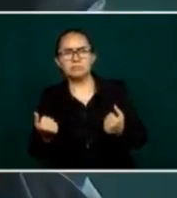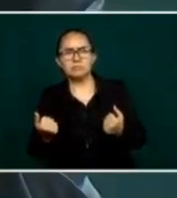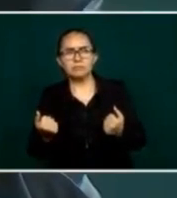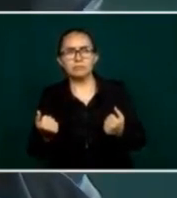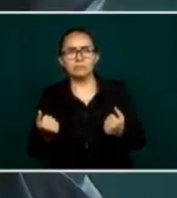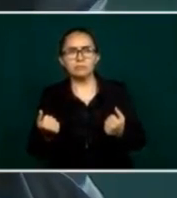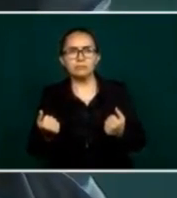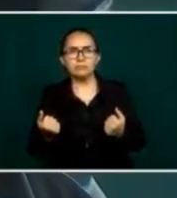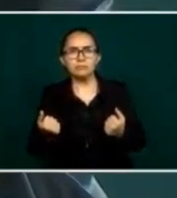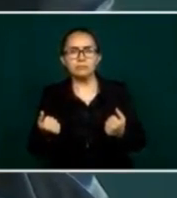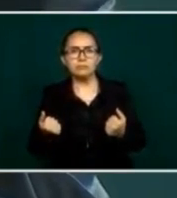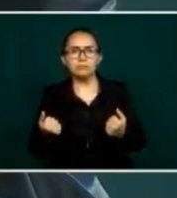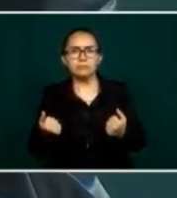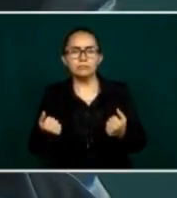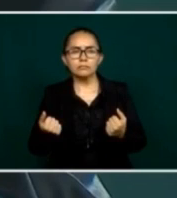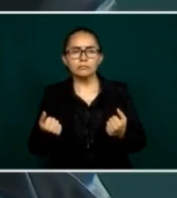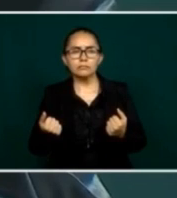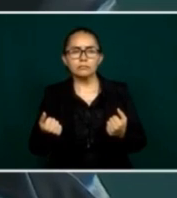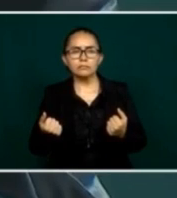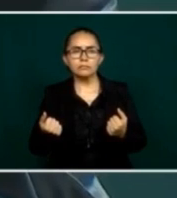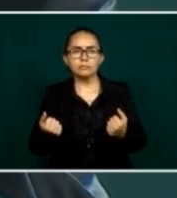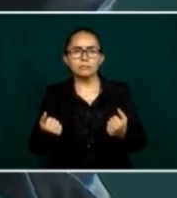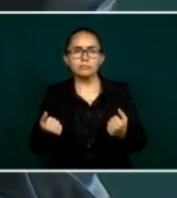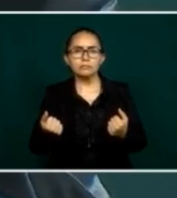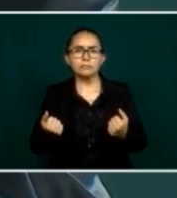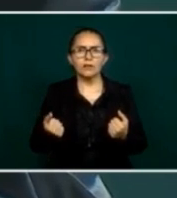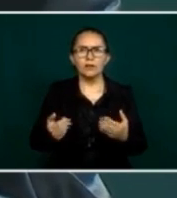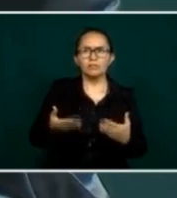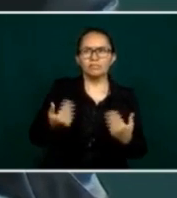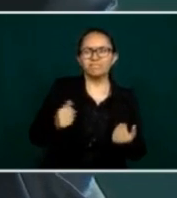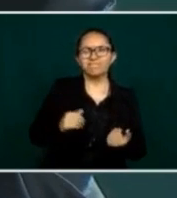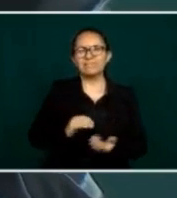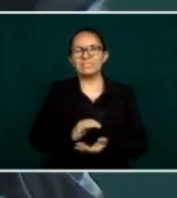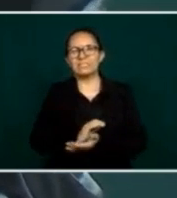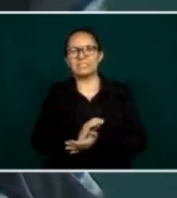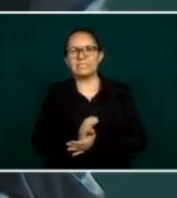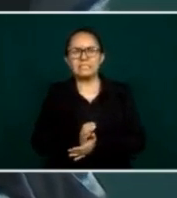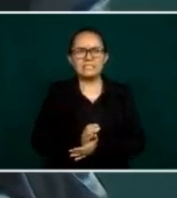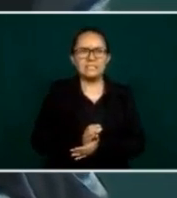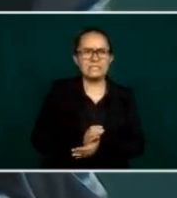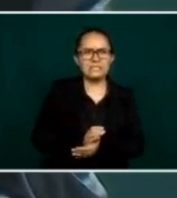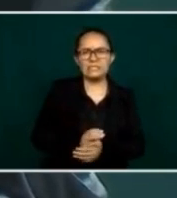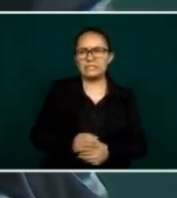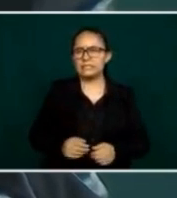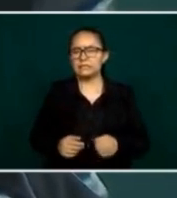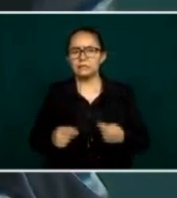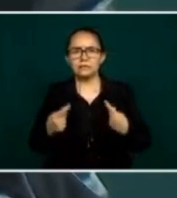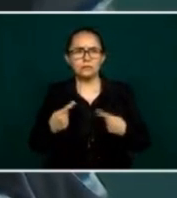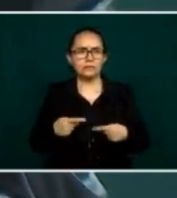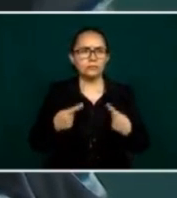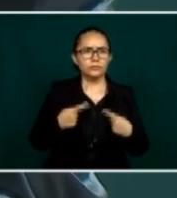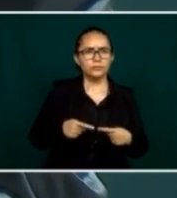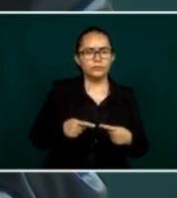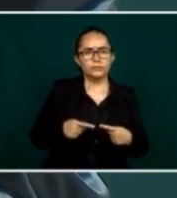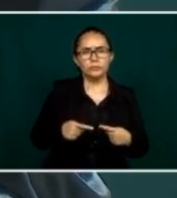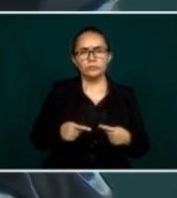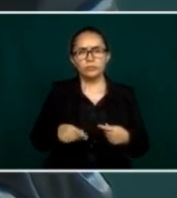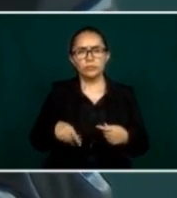very few possibilities, that there not be frustration,